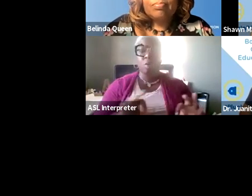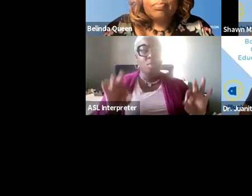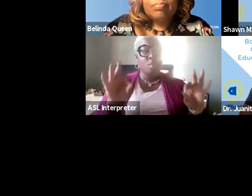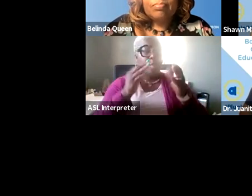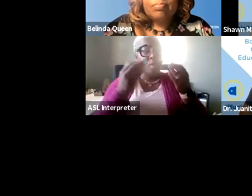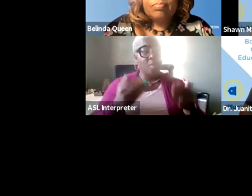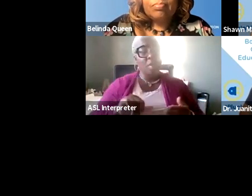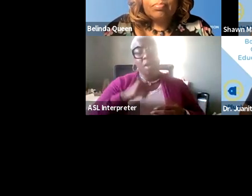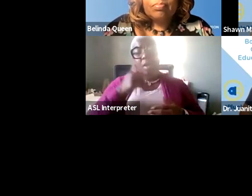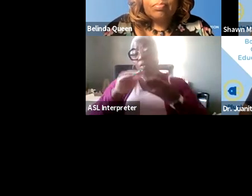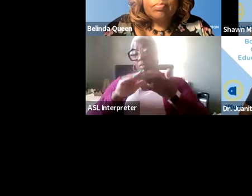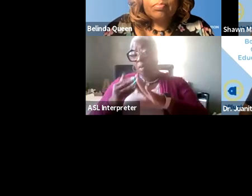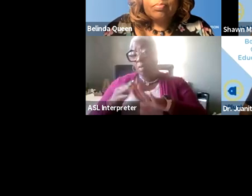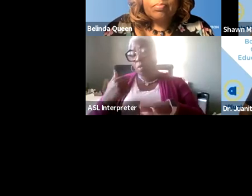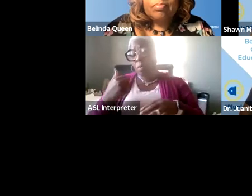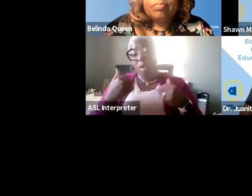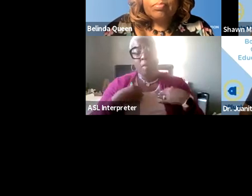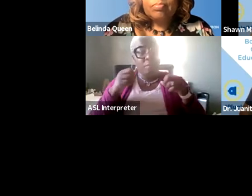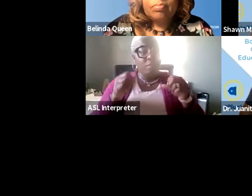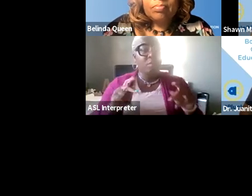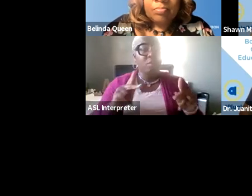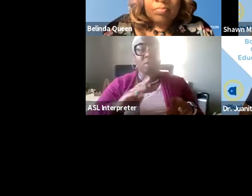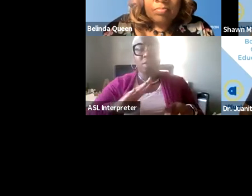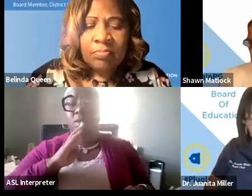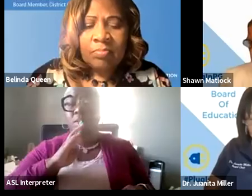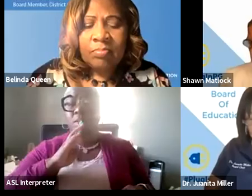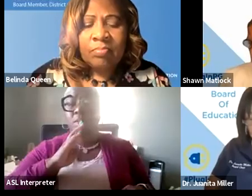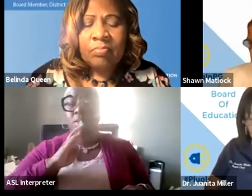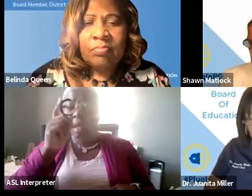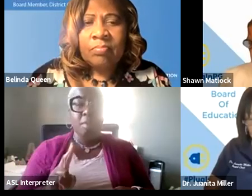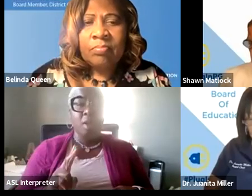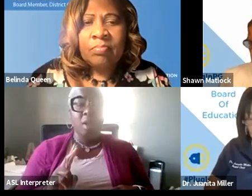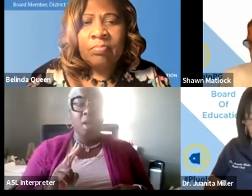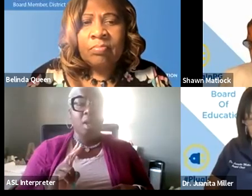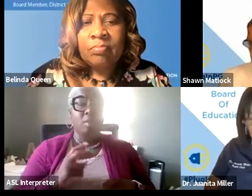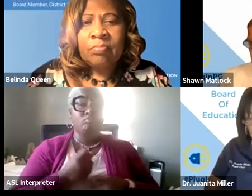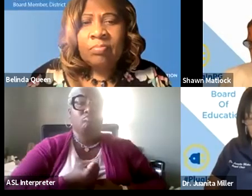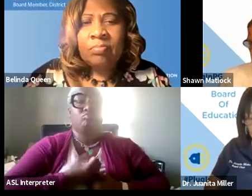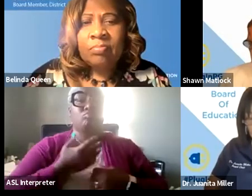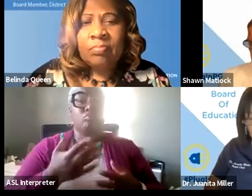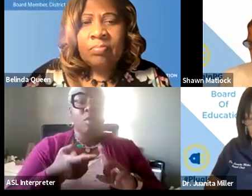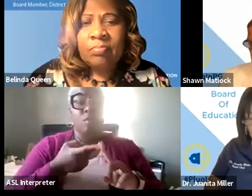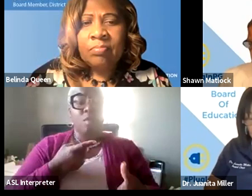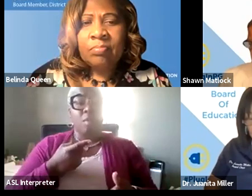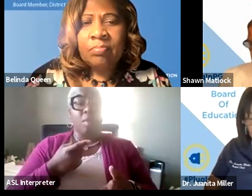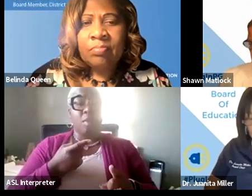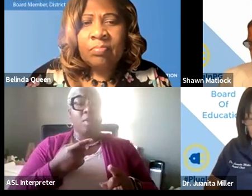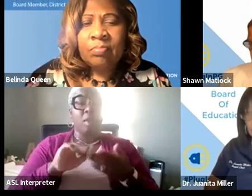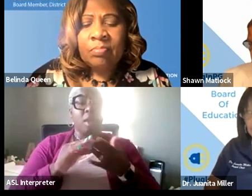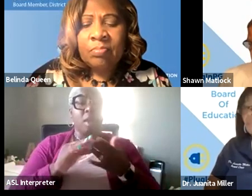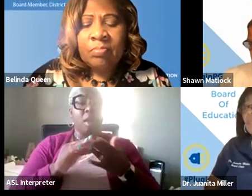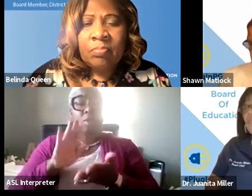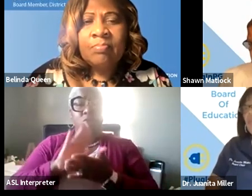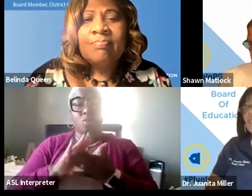other Hyattsville neighbors that we have this opportunity to speak up in a heartfelt way on behalf of our neighborhood school. Thank you very